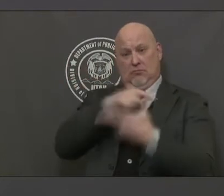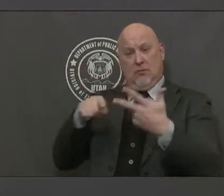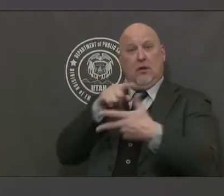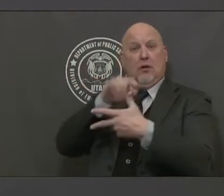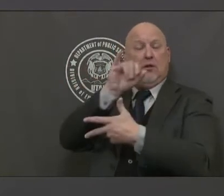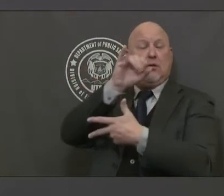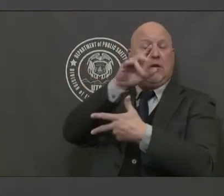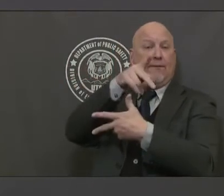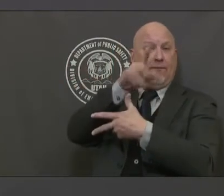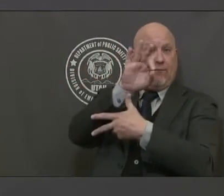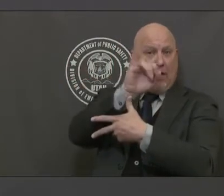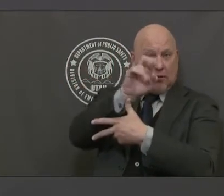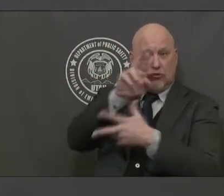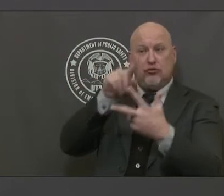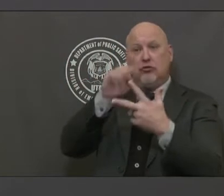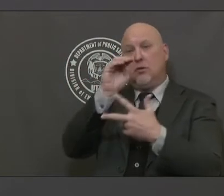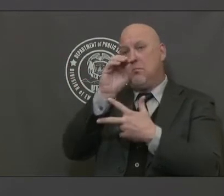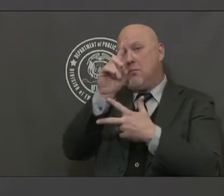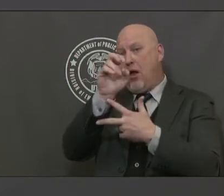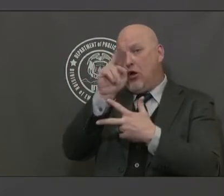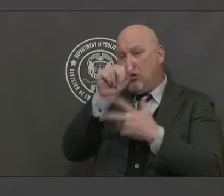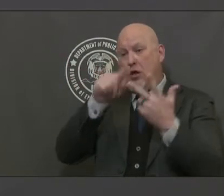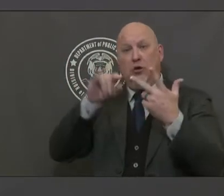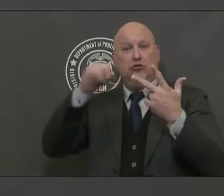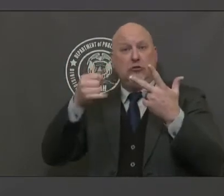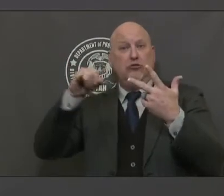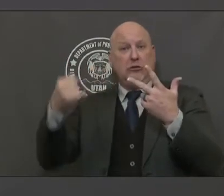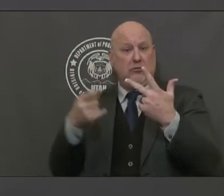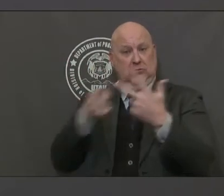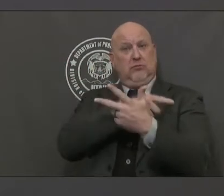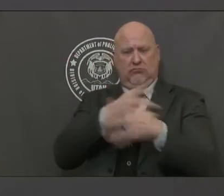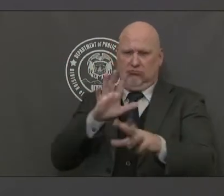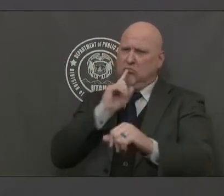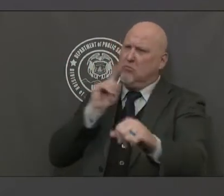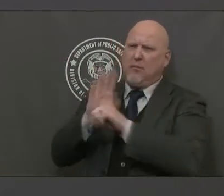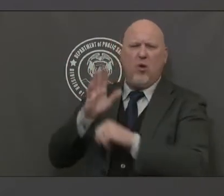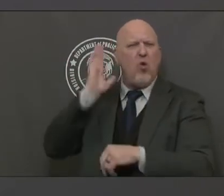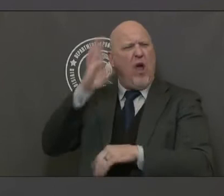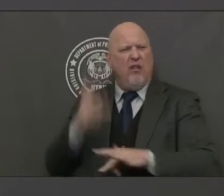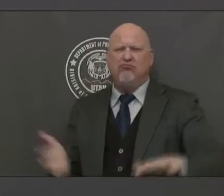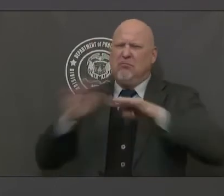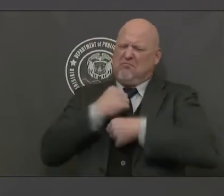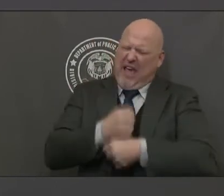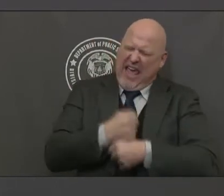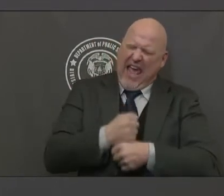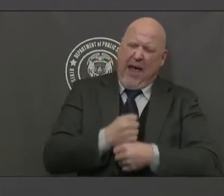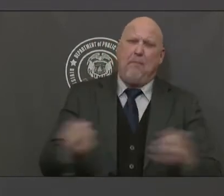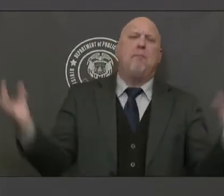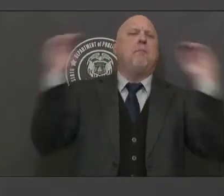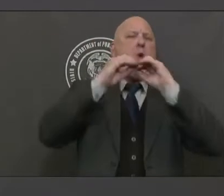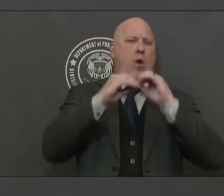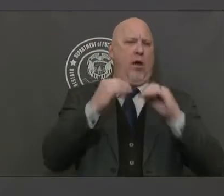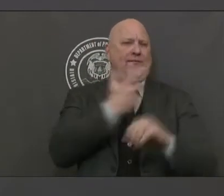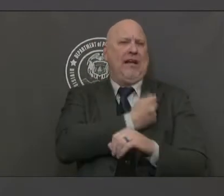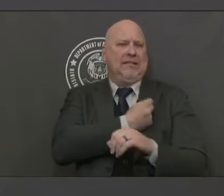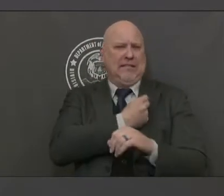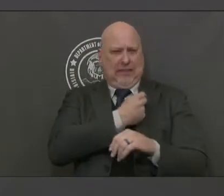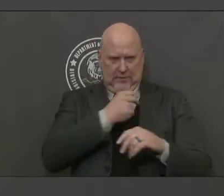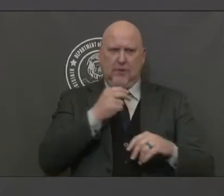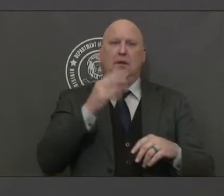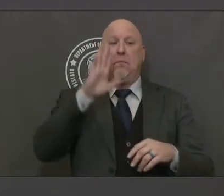and into the country. And they confirmed all of those, that by the end of March, we will see those 200 million doses of